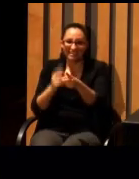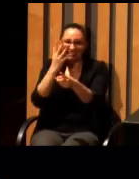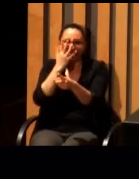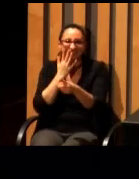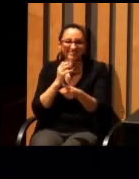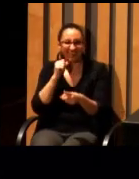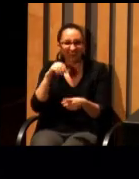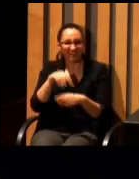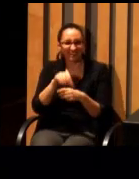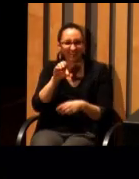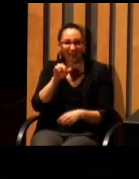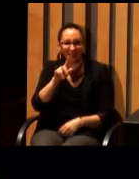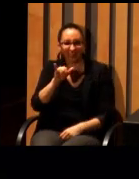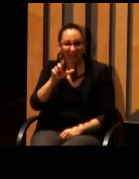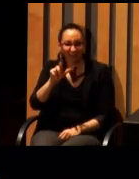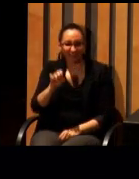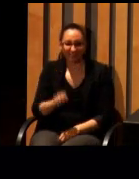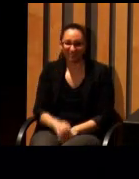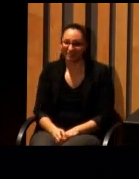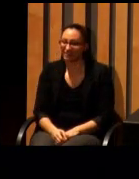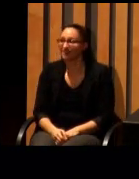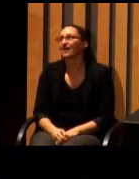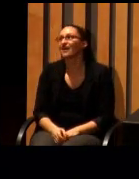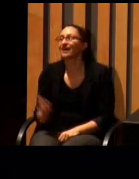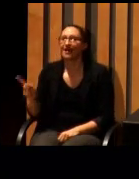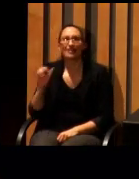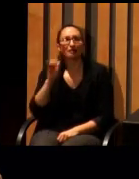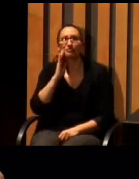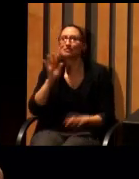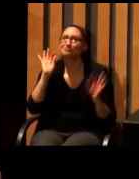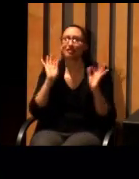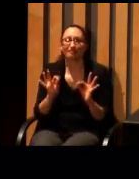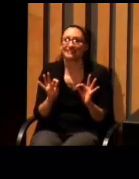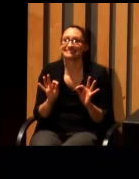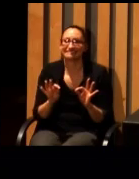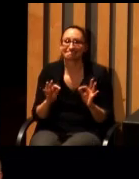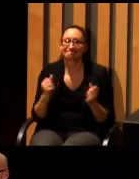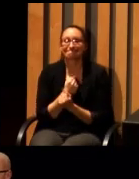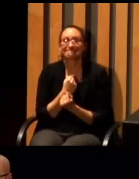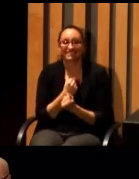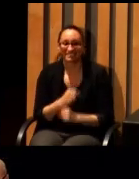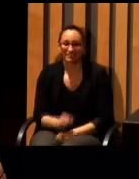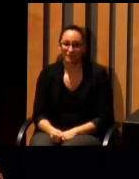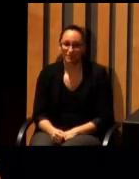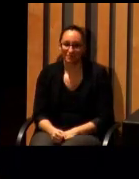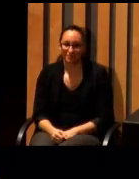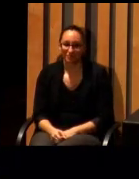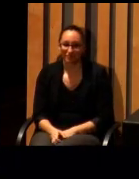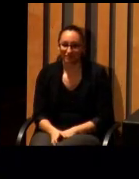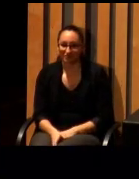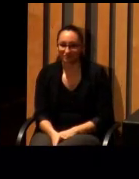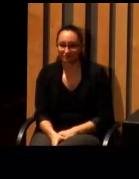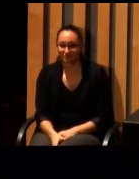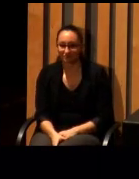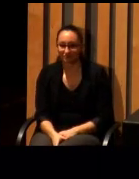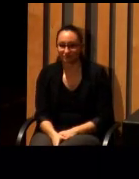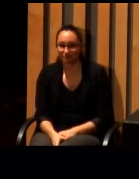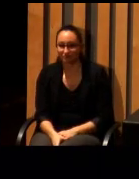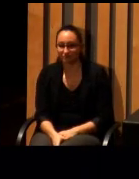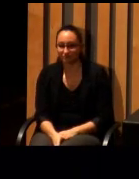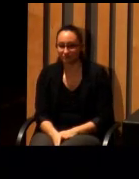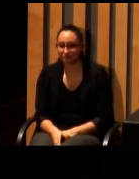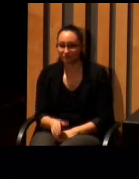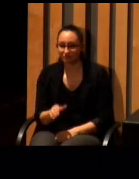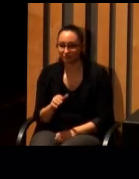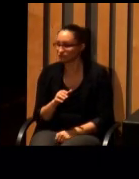That was the perfect place. Was that? Carlisle would have been apropos. Yeah. And, you know, if you could just ask your colleague,